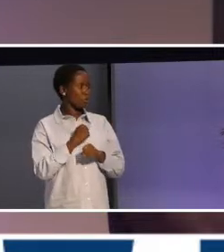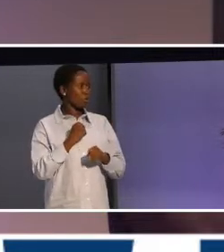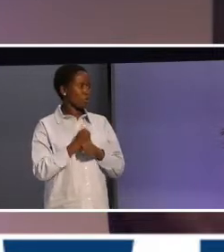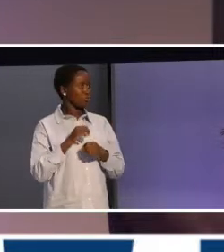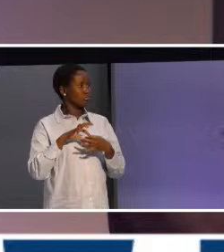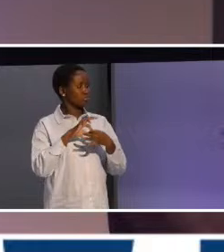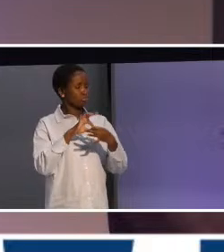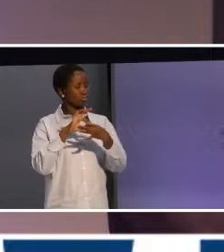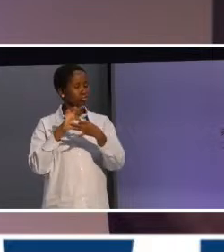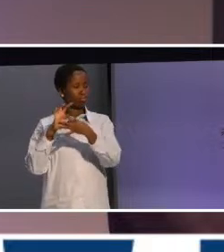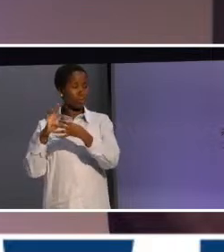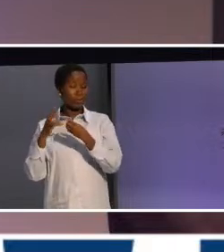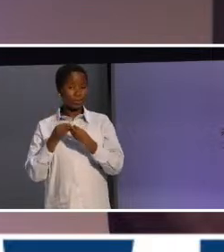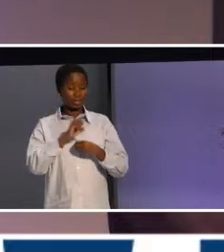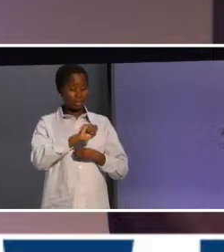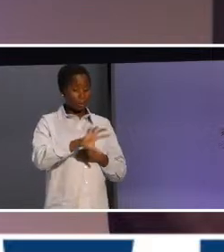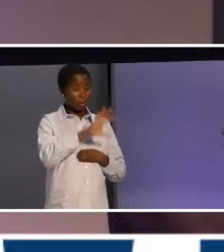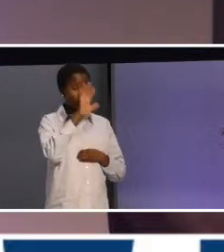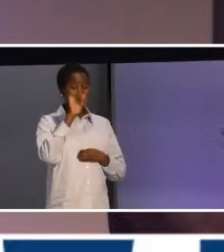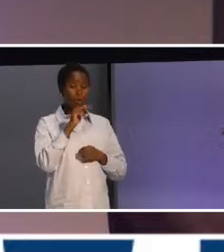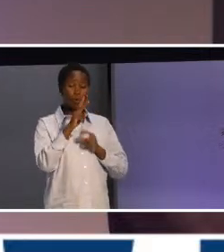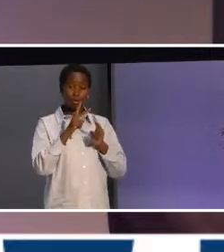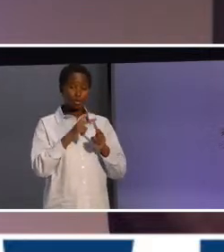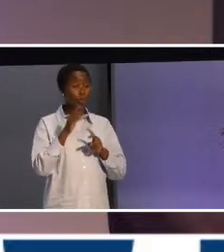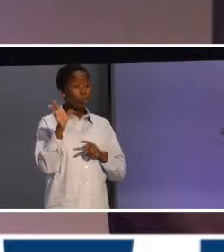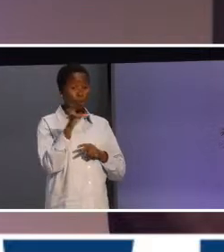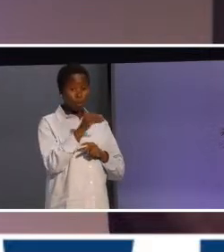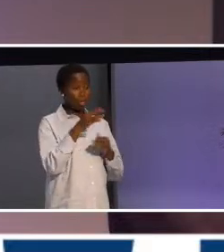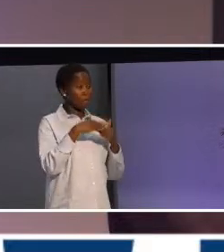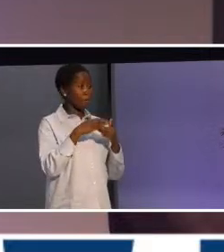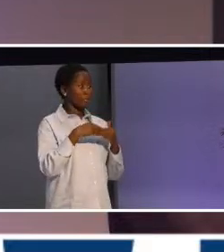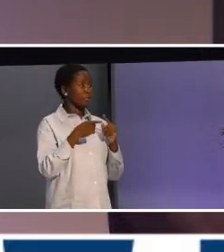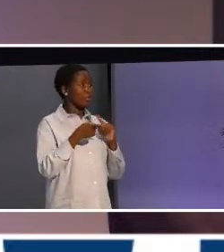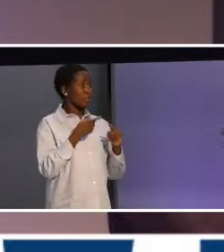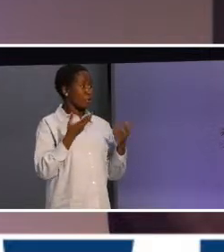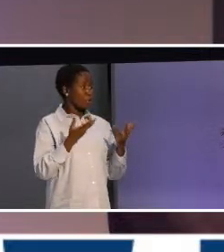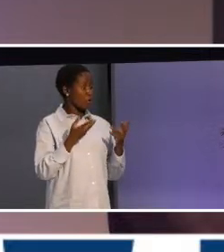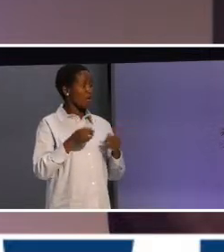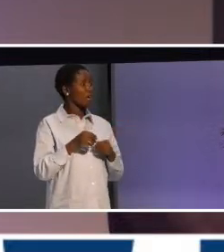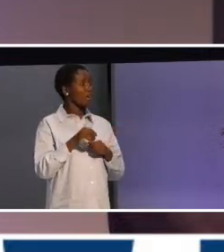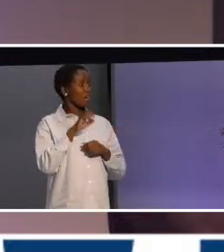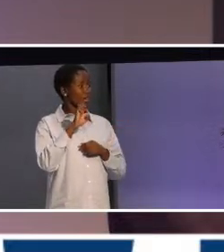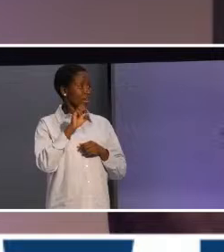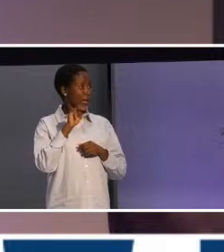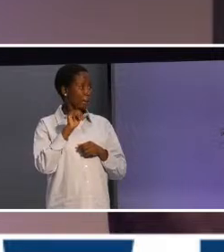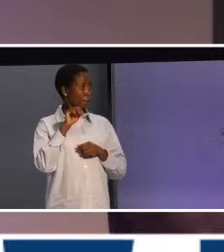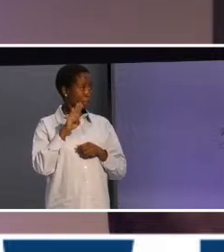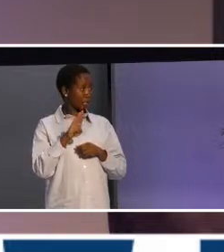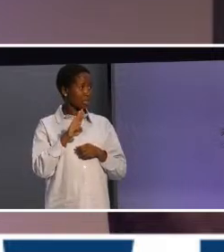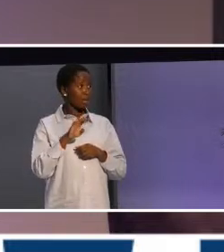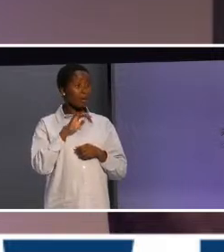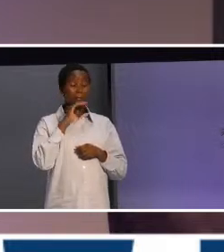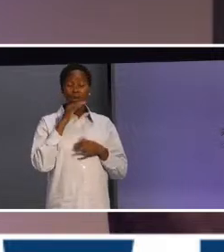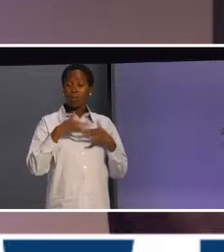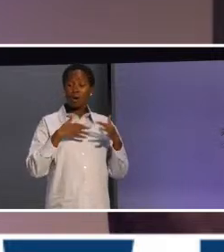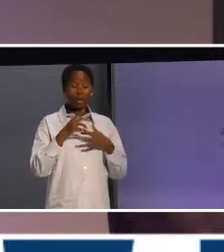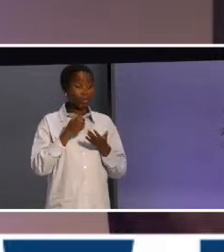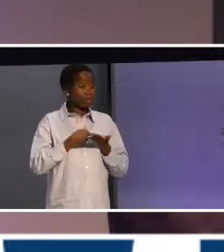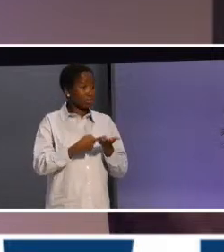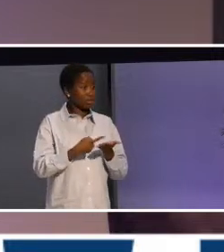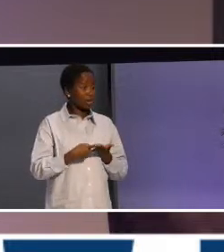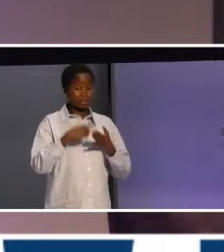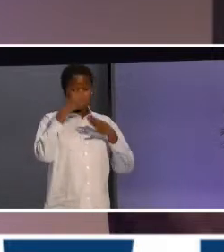South Africa and other members of the EMBs. Whatever is left to be done and whatever you decide in the afternoon and